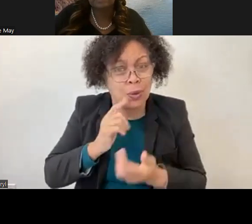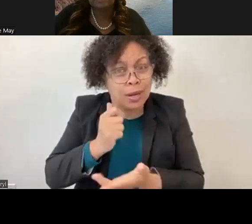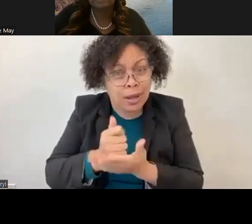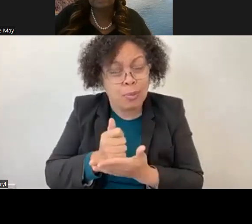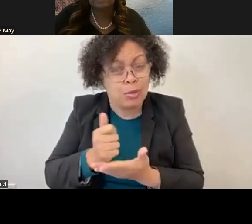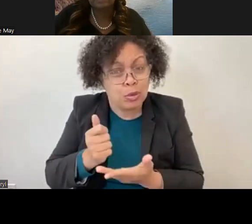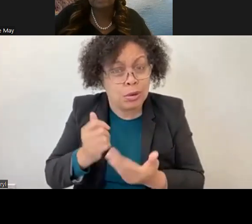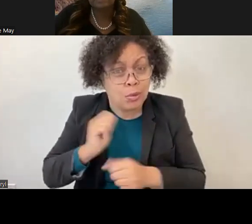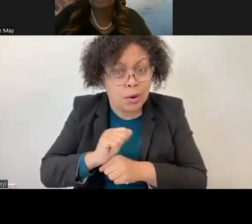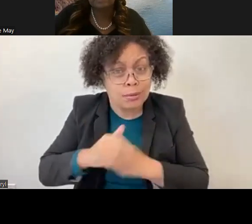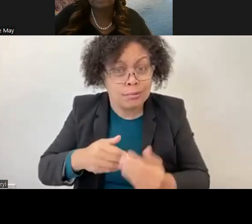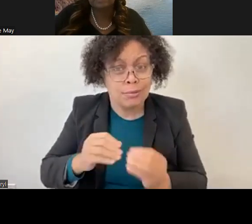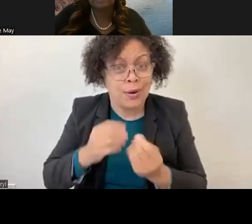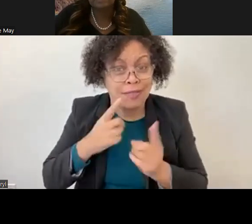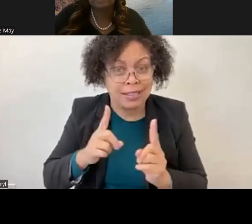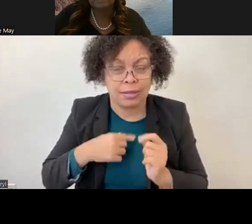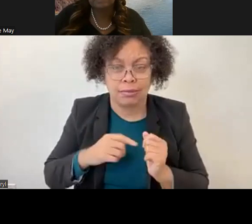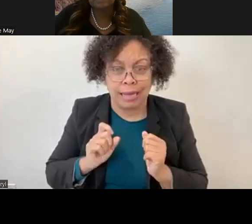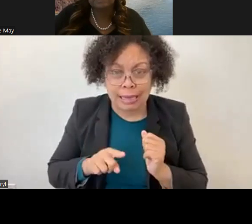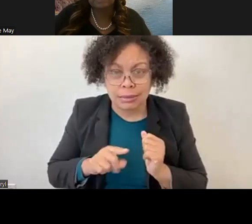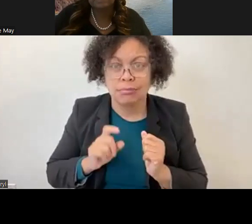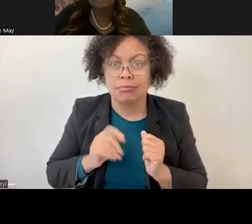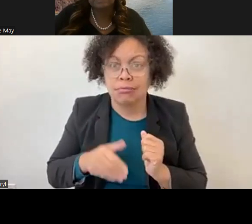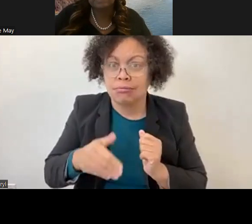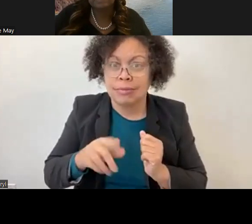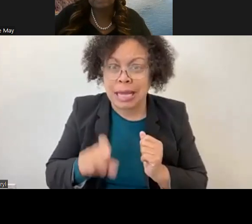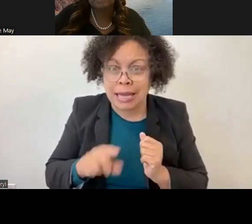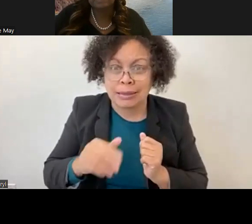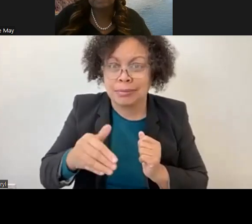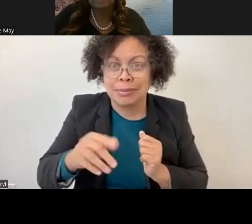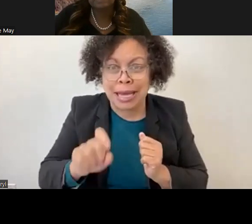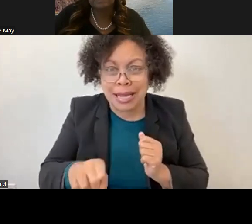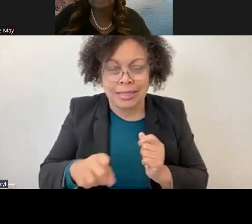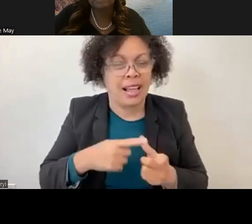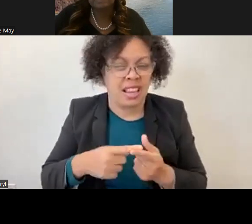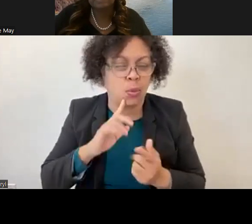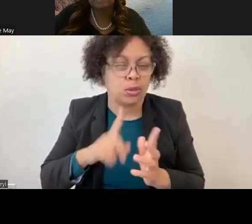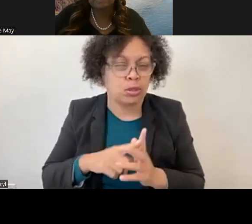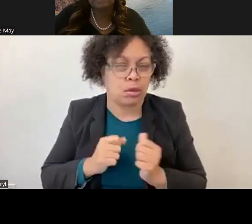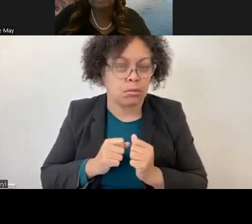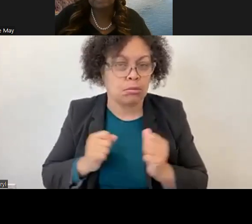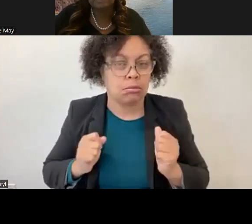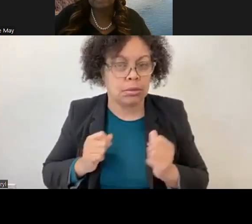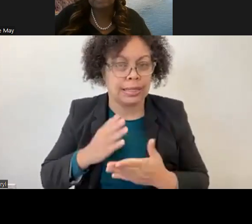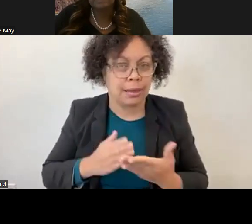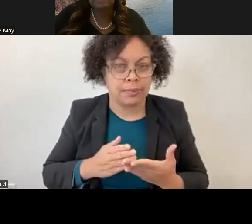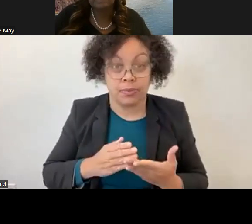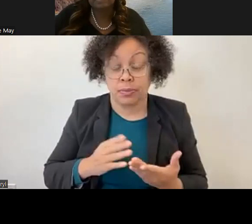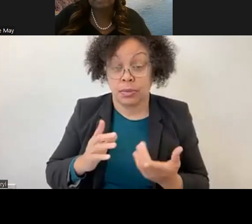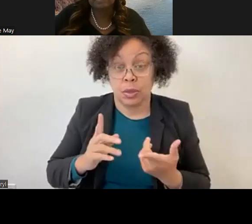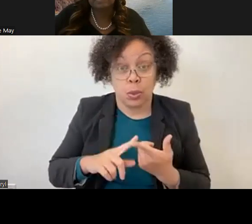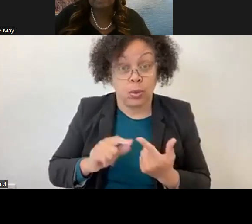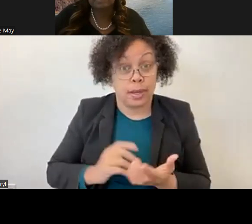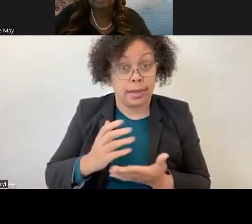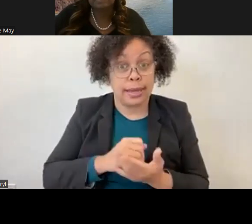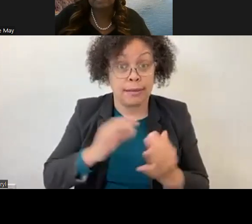if they see that we're serious about that over time, I think we're going to start to get more honest answers. I think anonymous feedback loops are important, so that